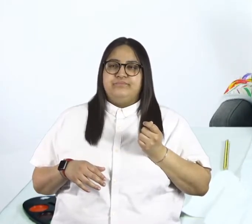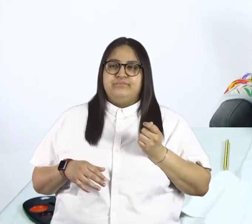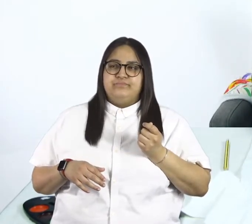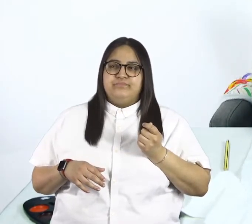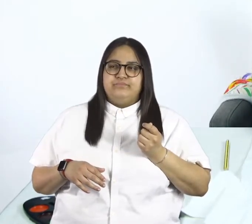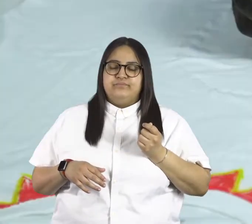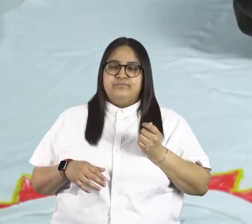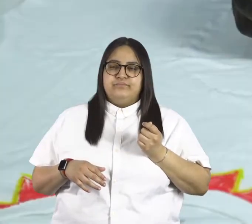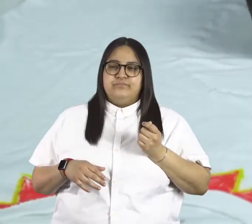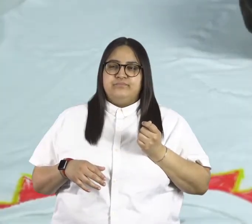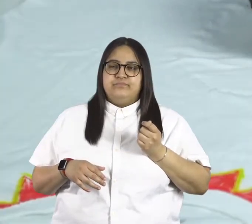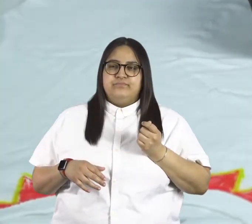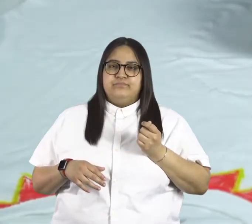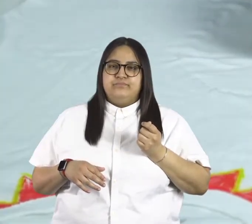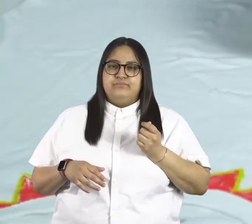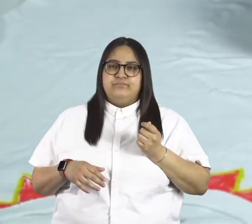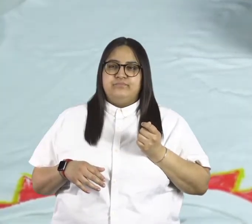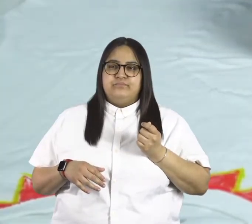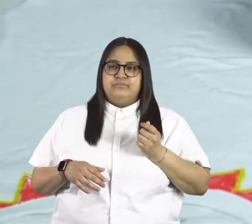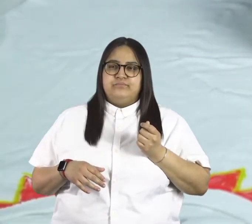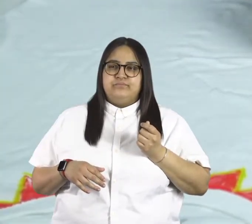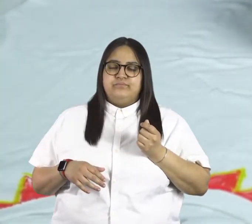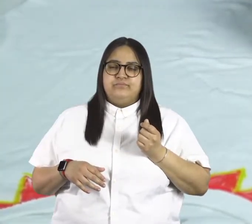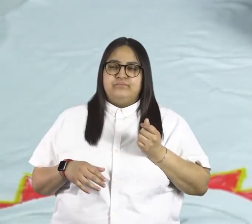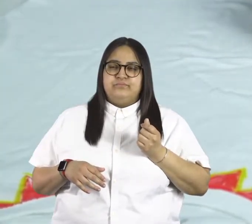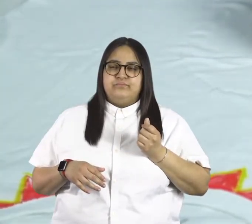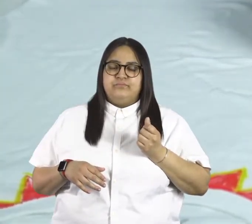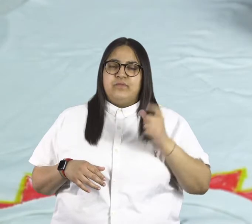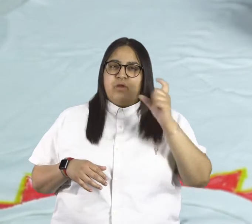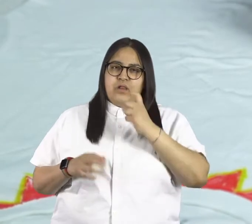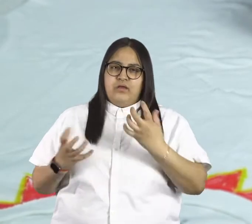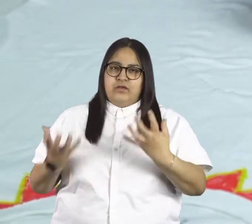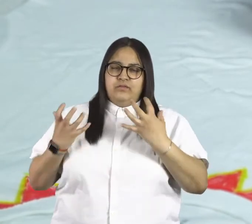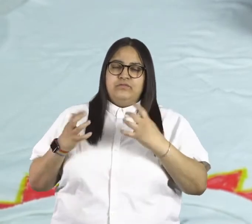and then just now enhance